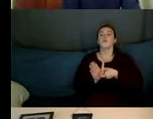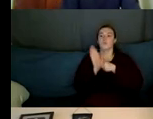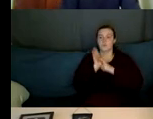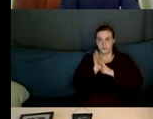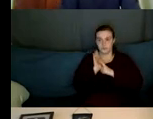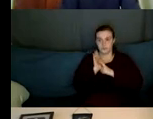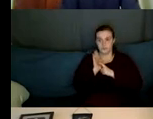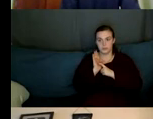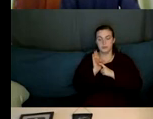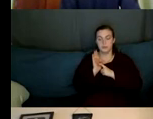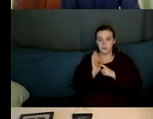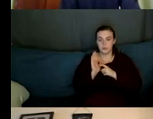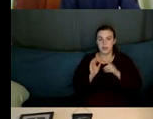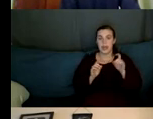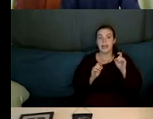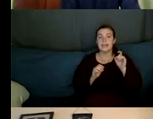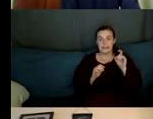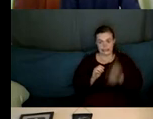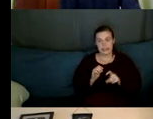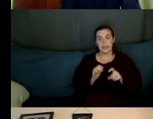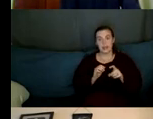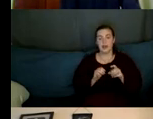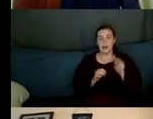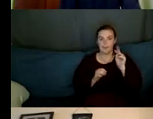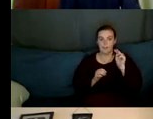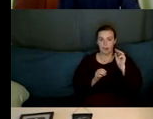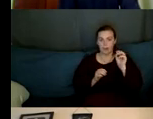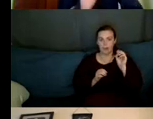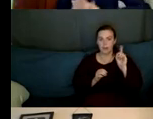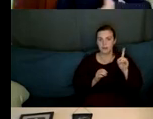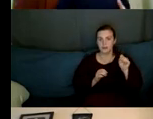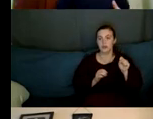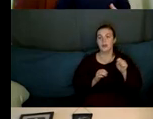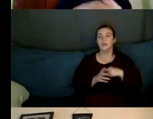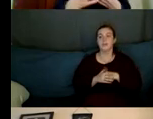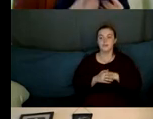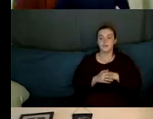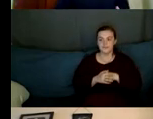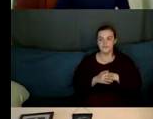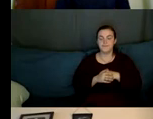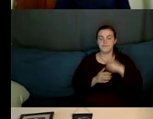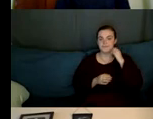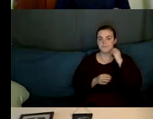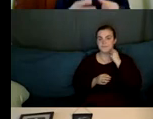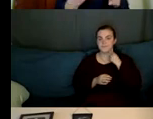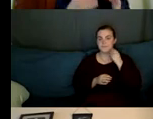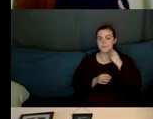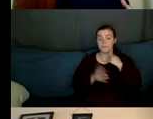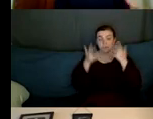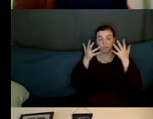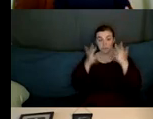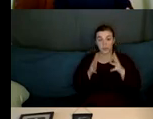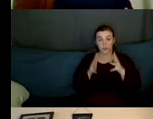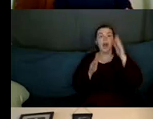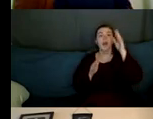your teachers. You're going to need them. Okay, so the next thing I do, I've got that all in a spreadsheet. I think